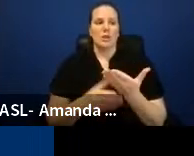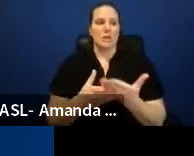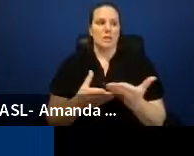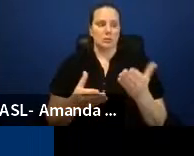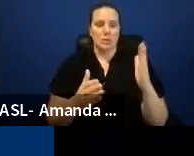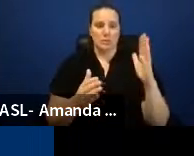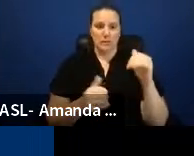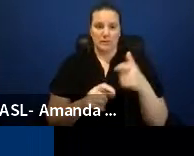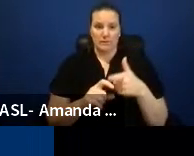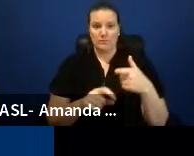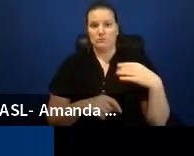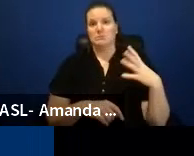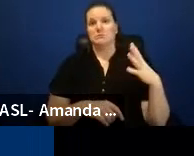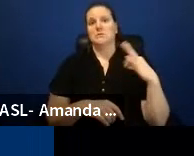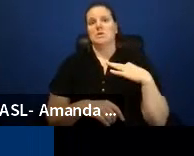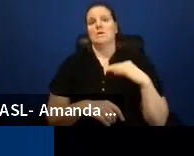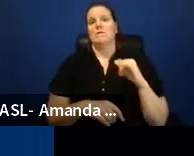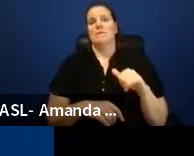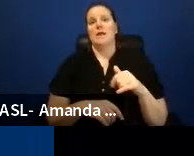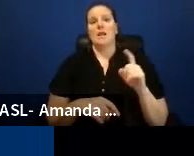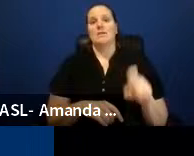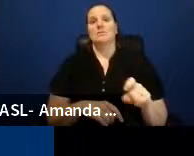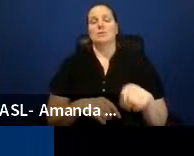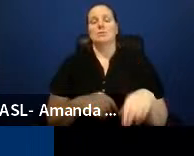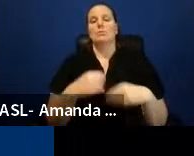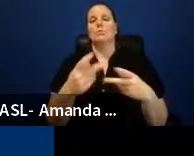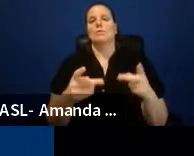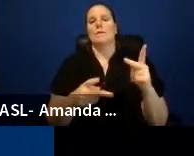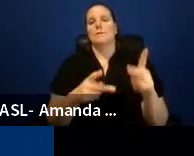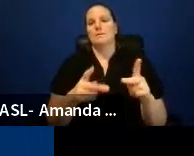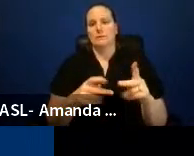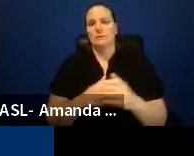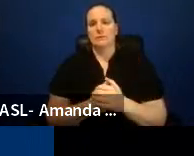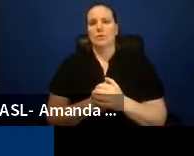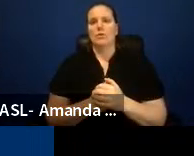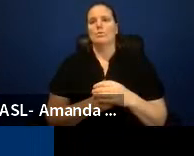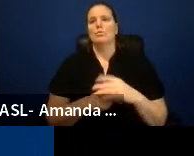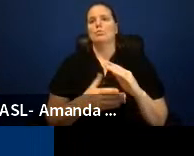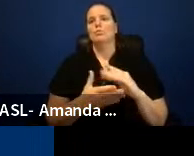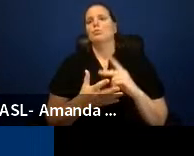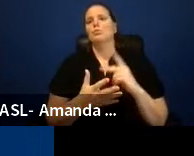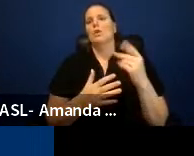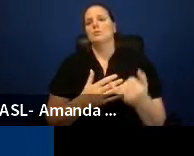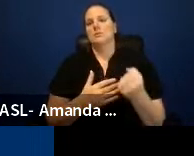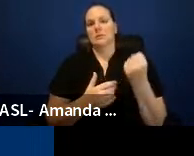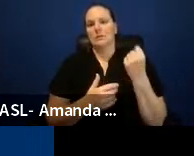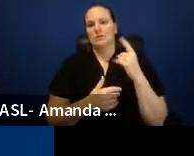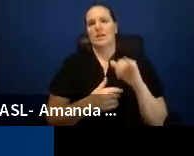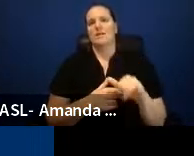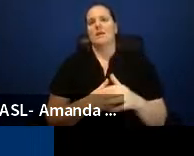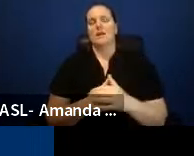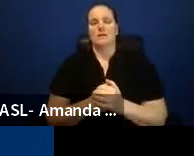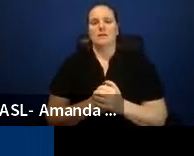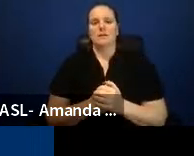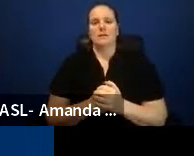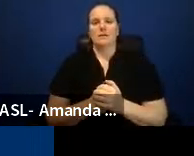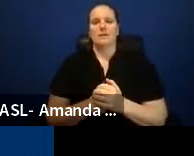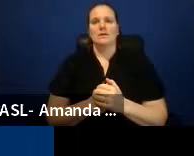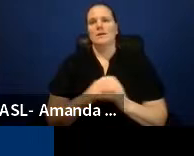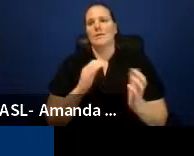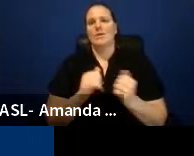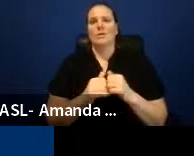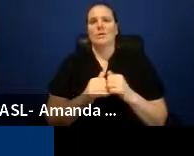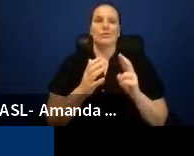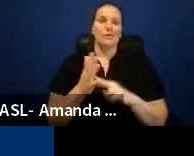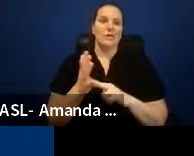project to take away from it. So it's necessary for folks to provide that information so the project can actually understand it as opposed to, read it and assume